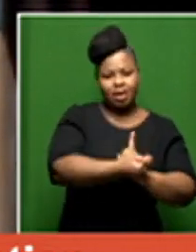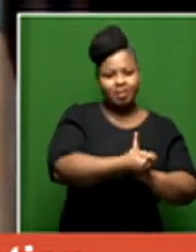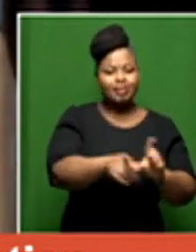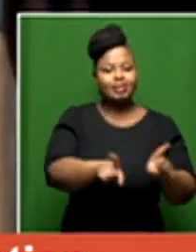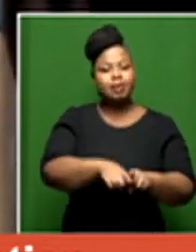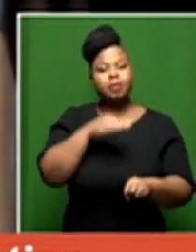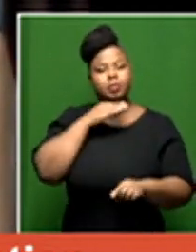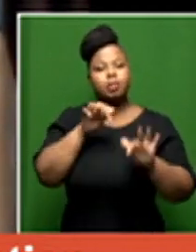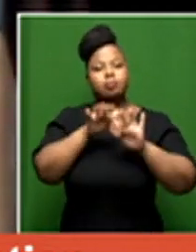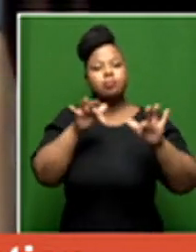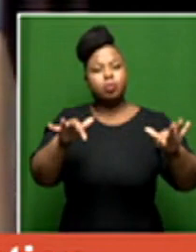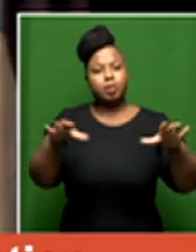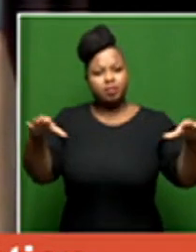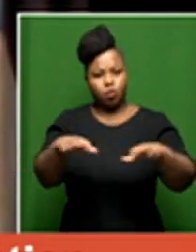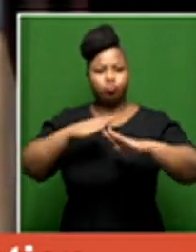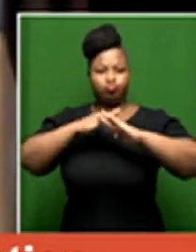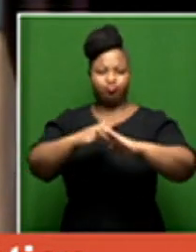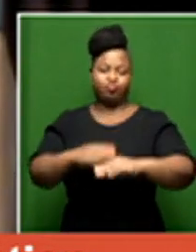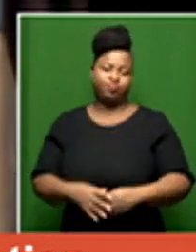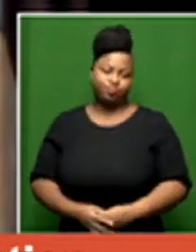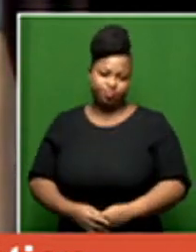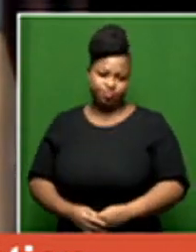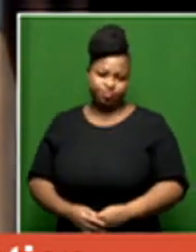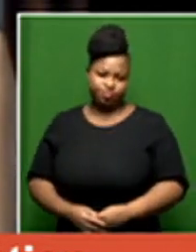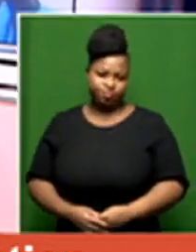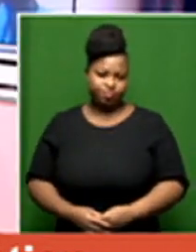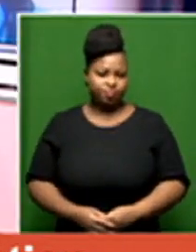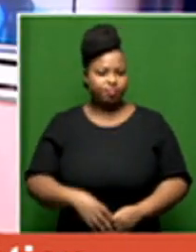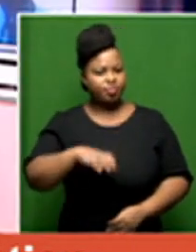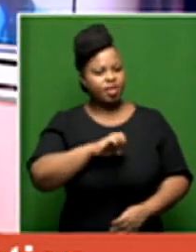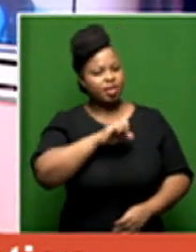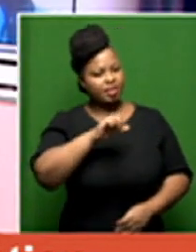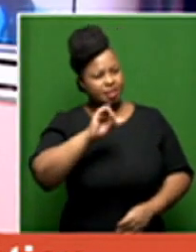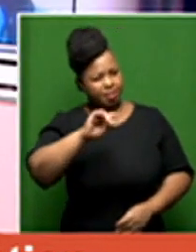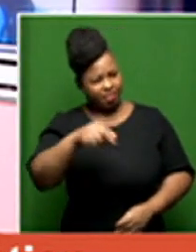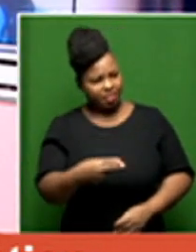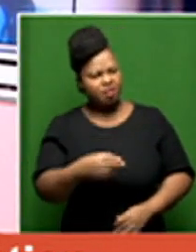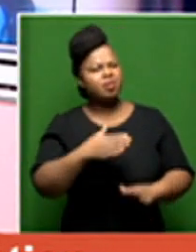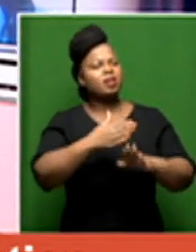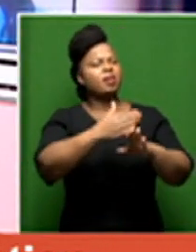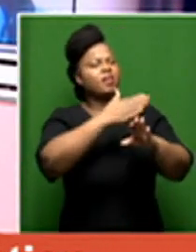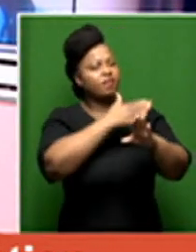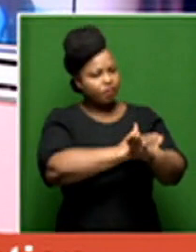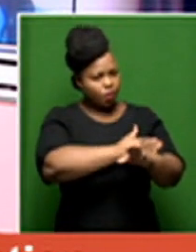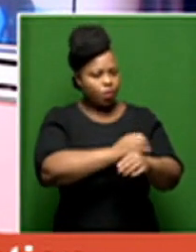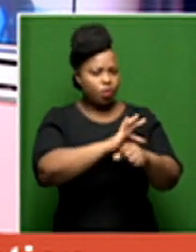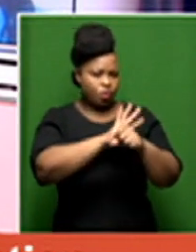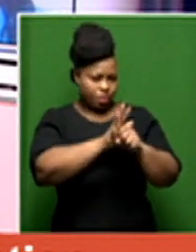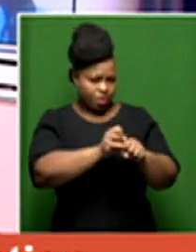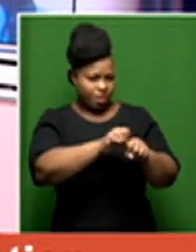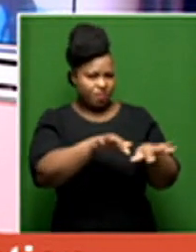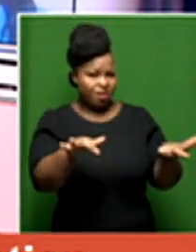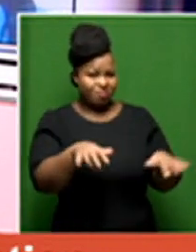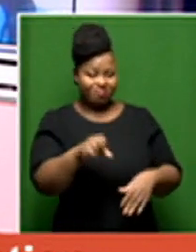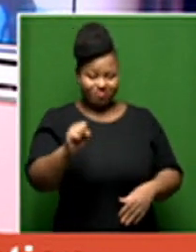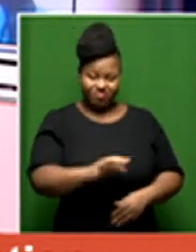what we call population immunity. Elizabeth, before COVID-19,